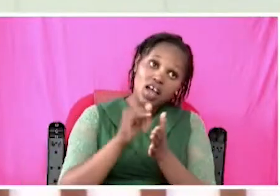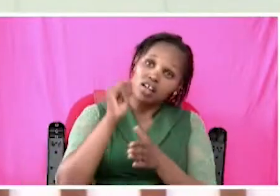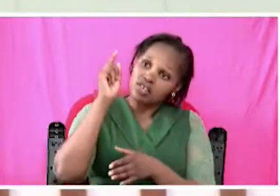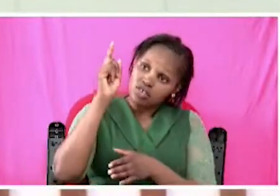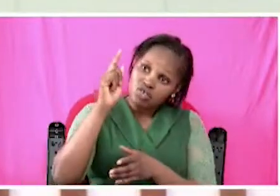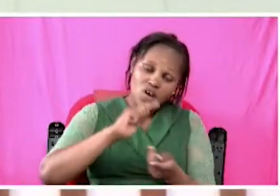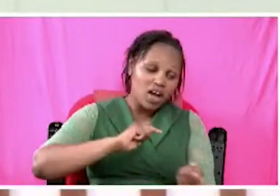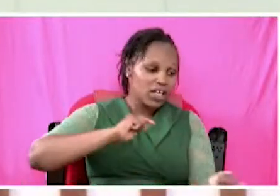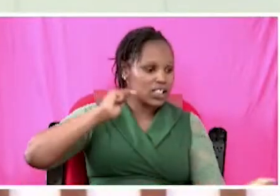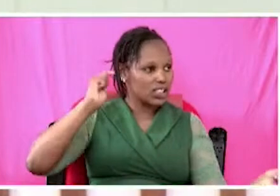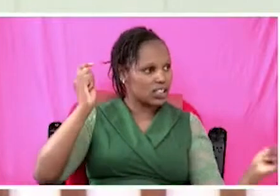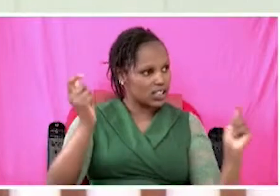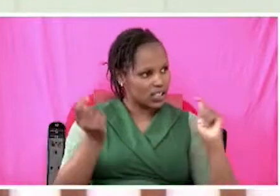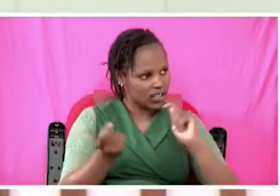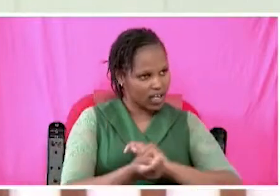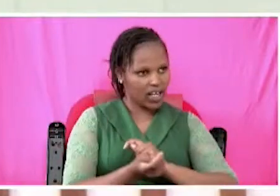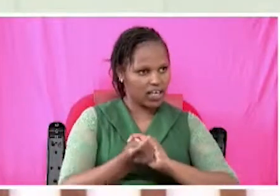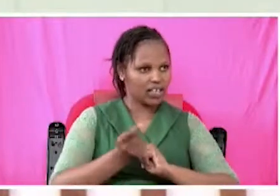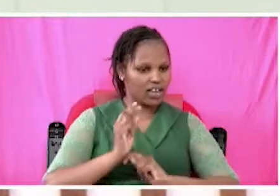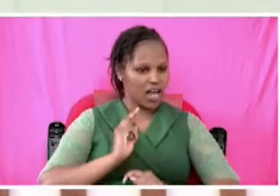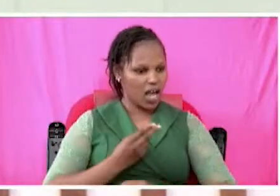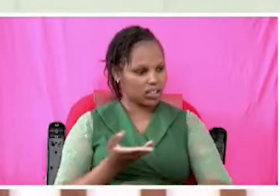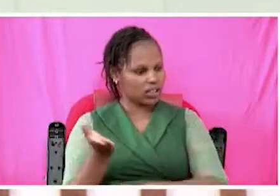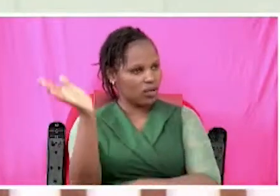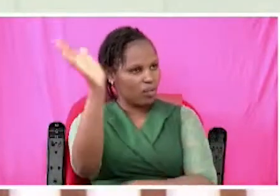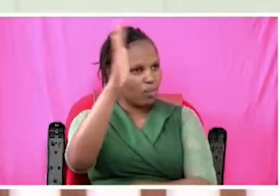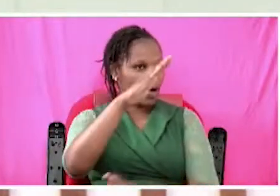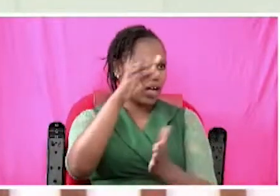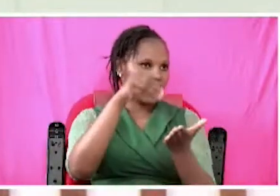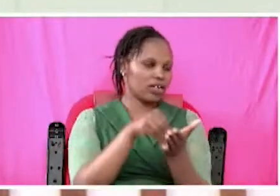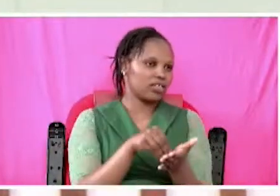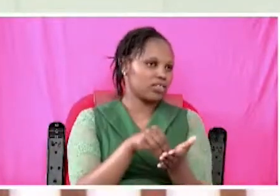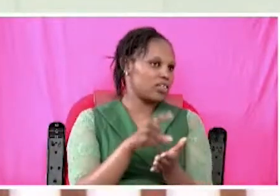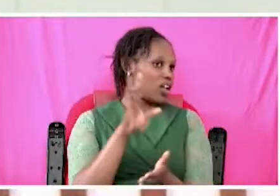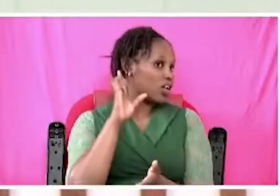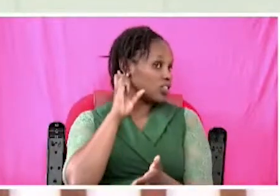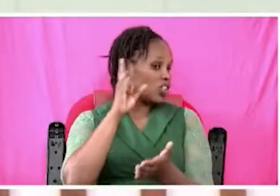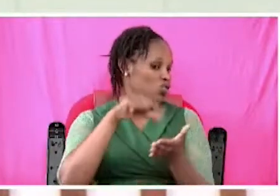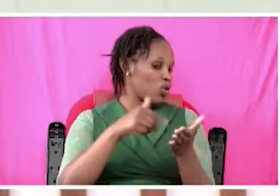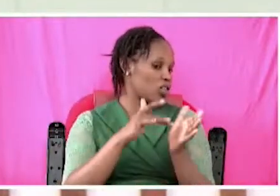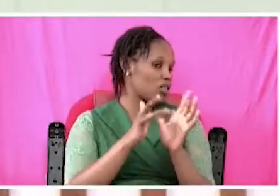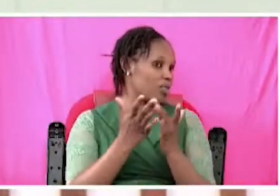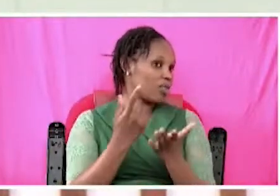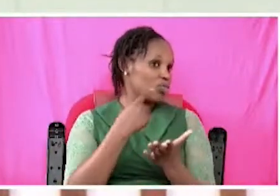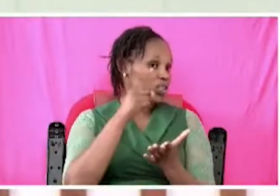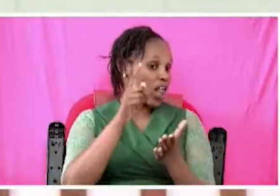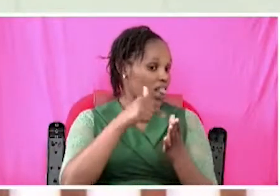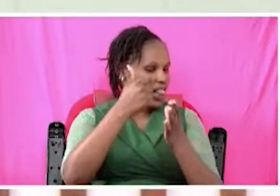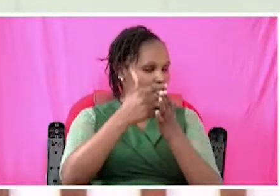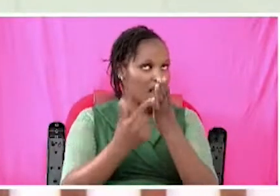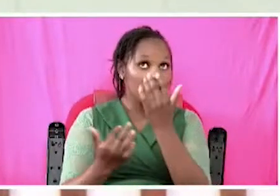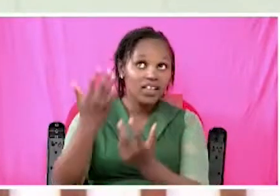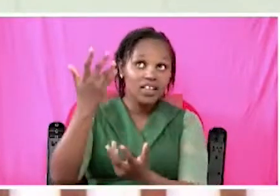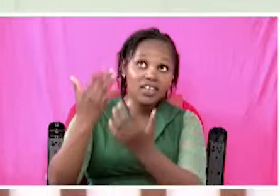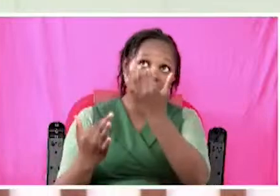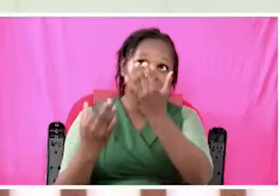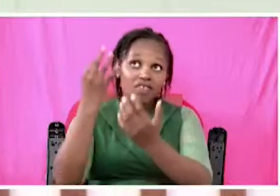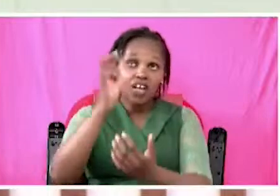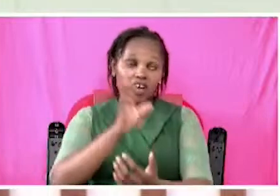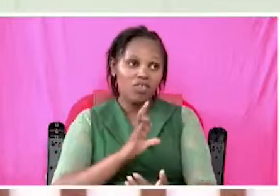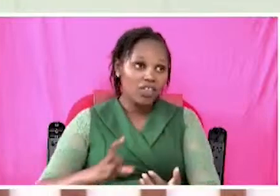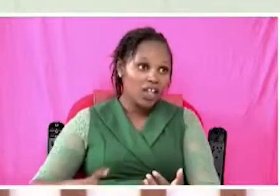turning hearts back again. Listen to what the Bible says. Then the fire of the Lord fell